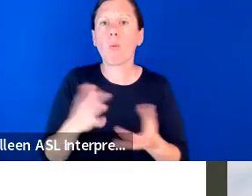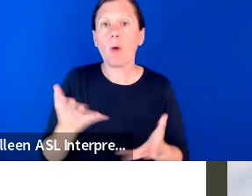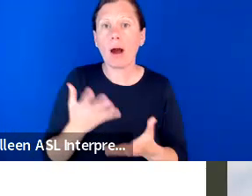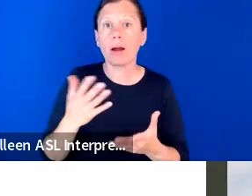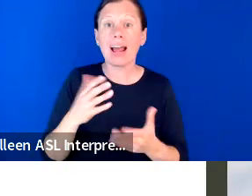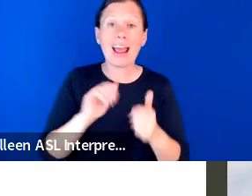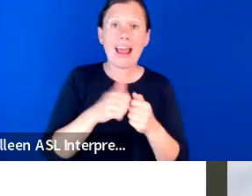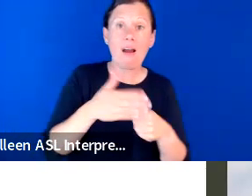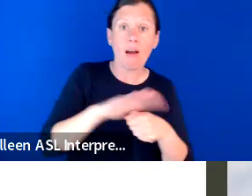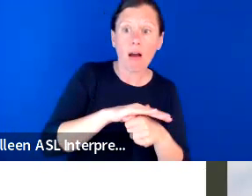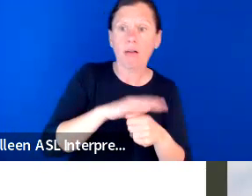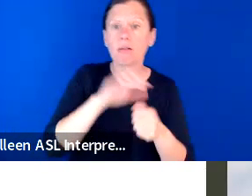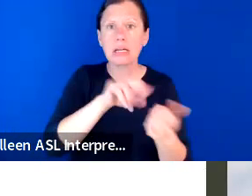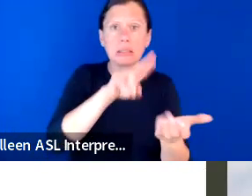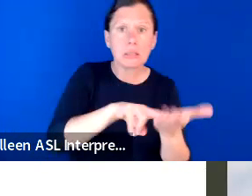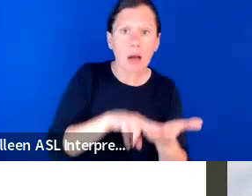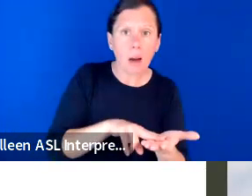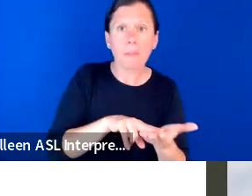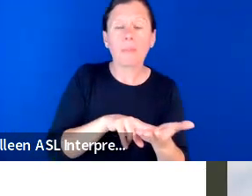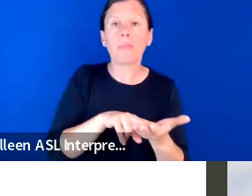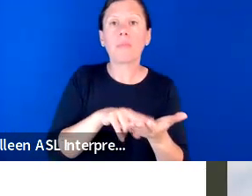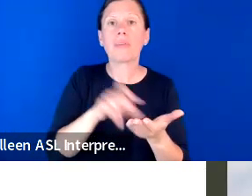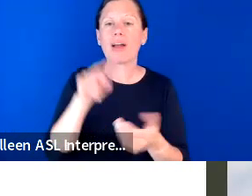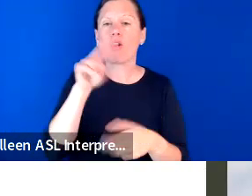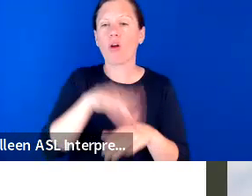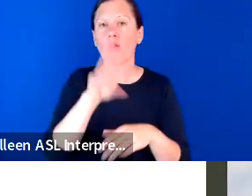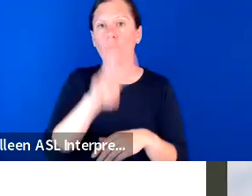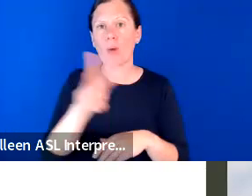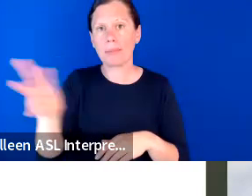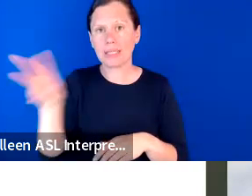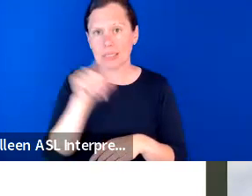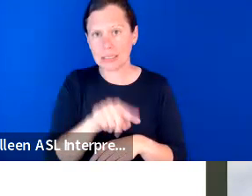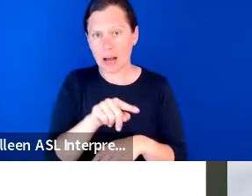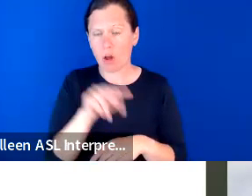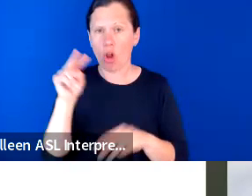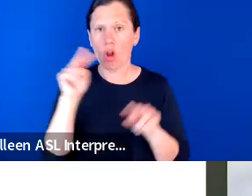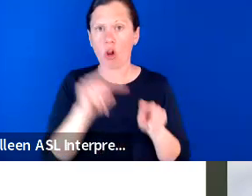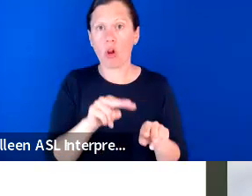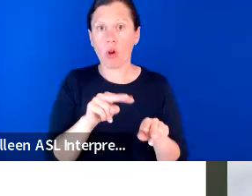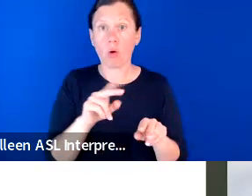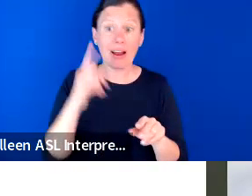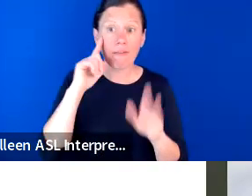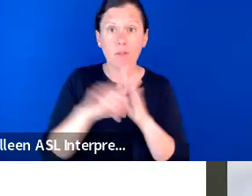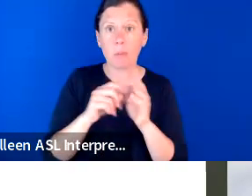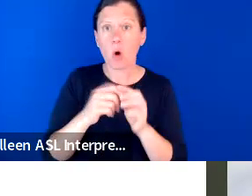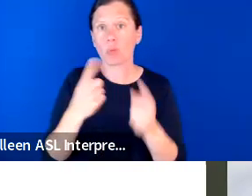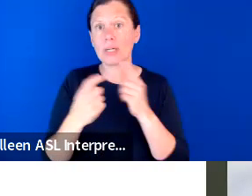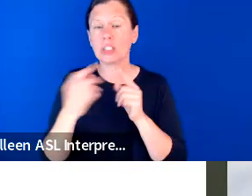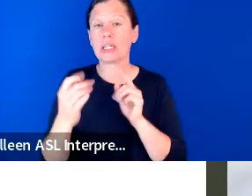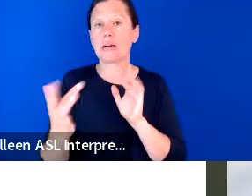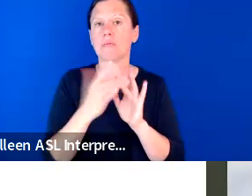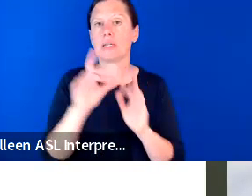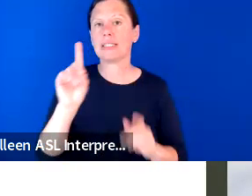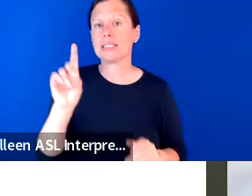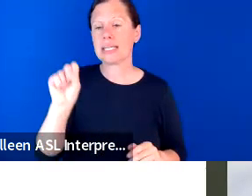go. If you have other questions, you can connect with DSHS. And you'll also work with DSHS in the